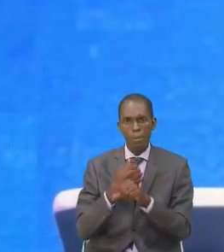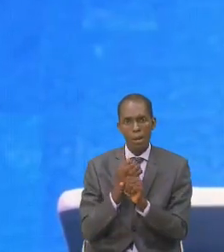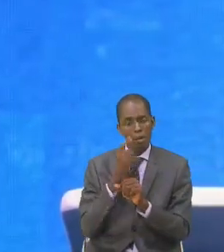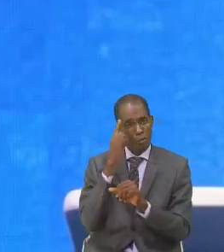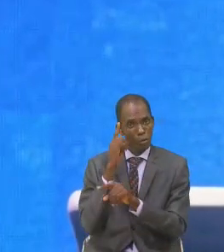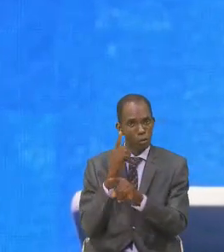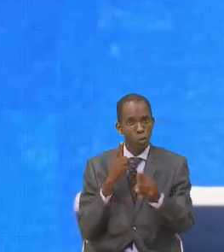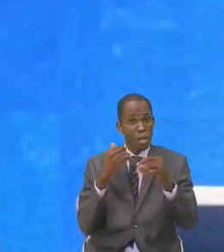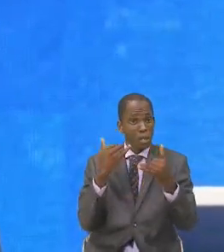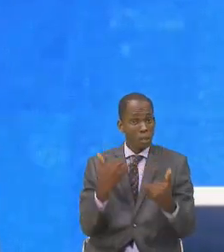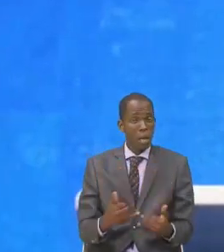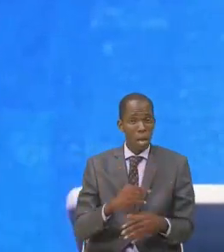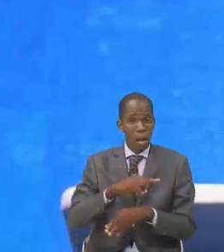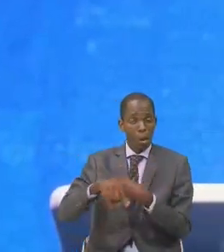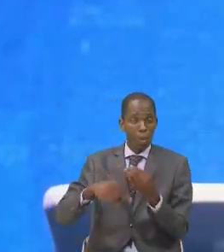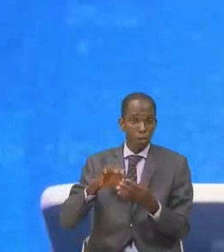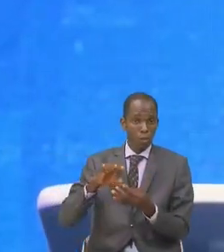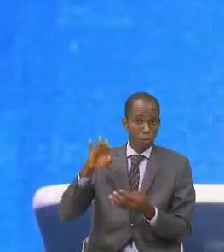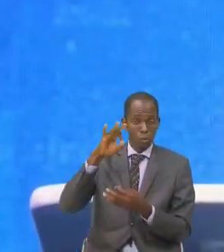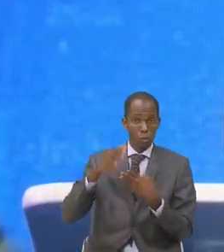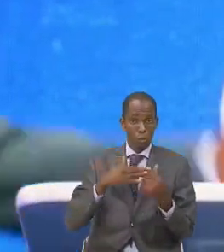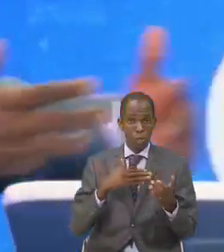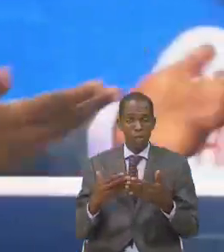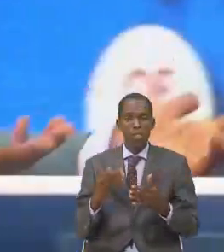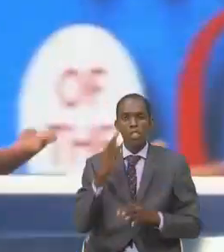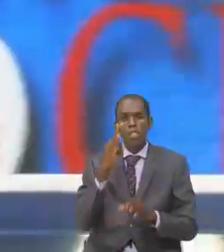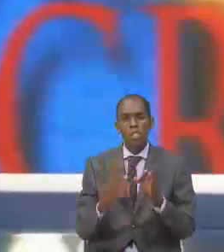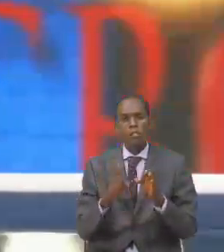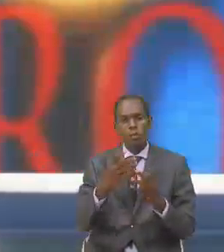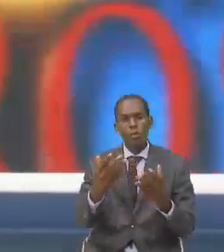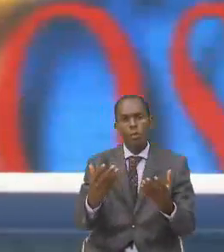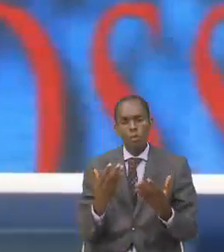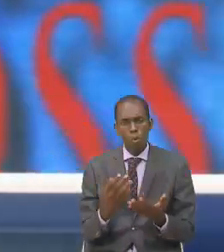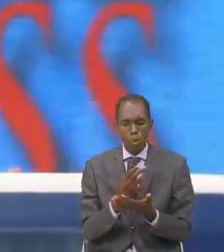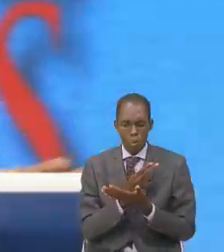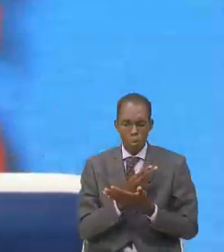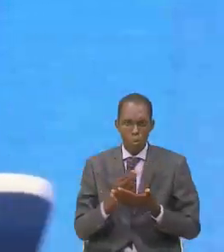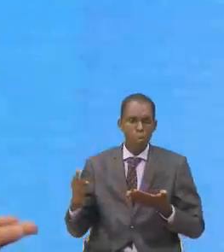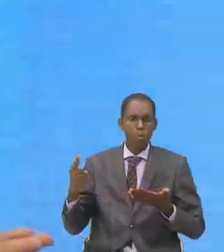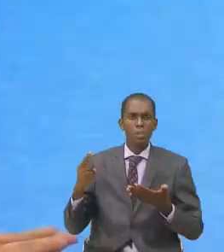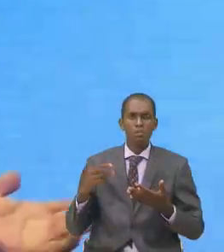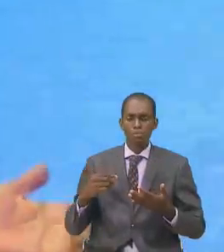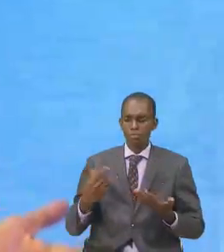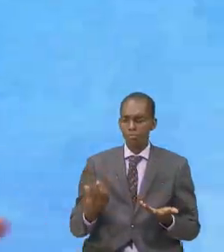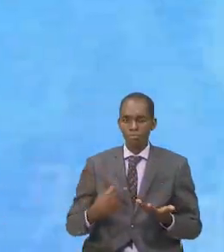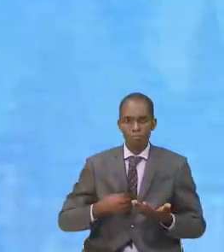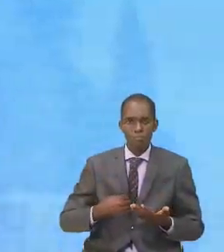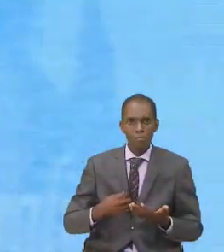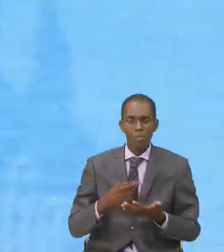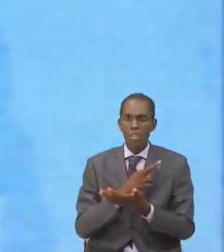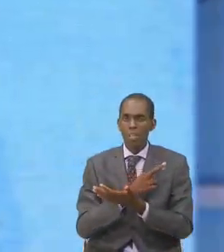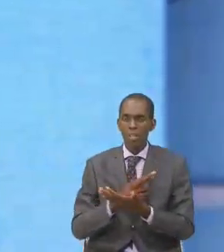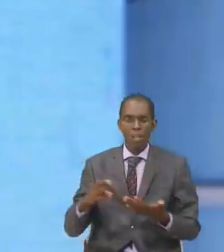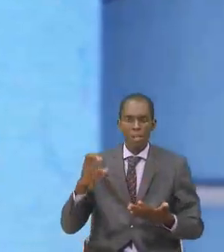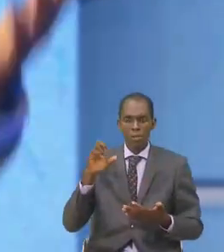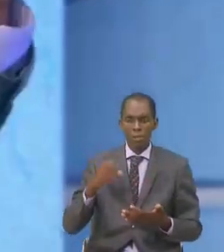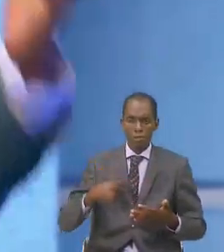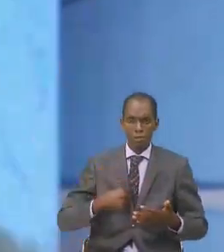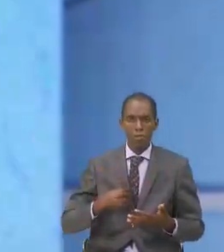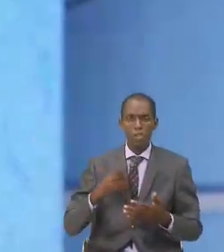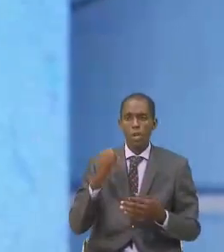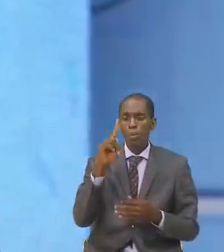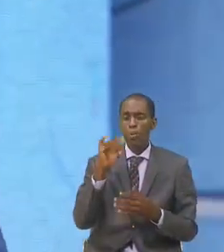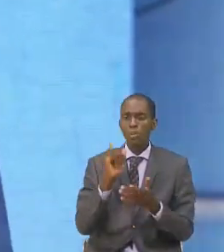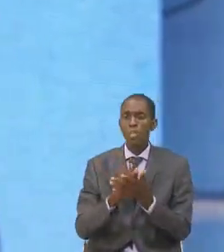that garment can be made for you. Now in the spiritual, if you want this holy garment and